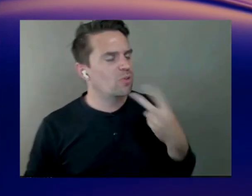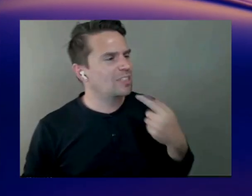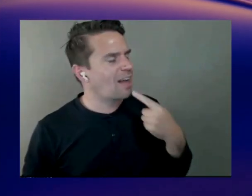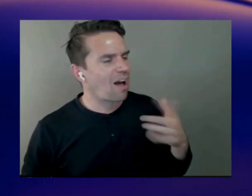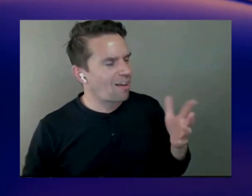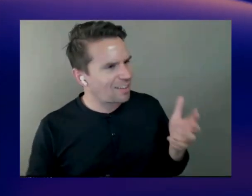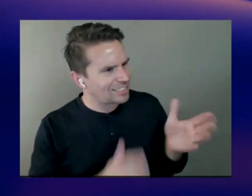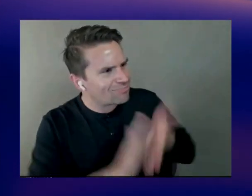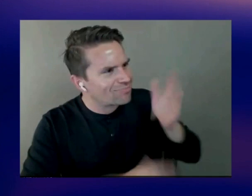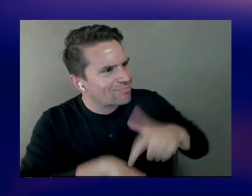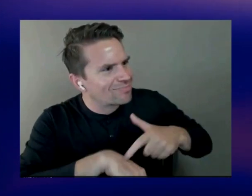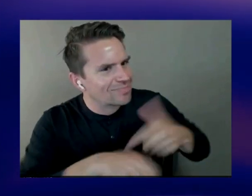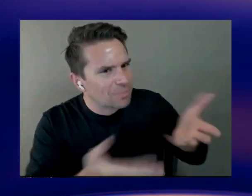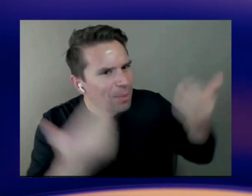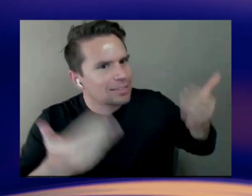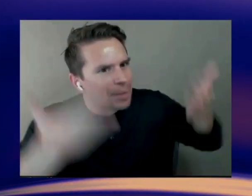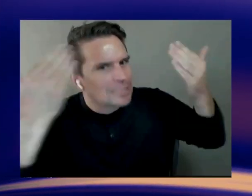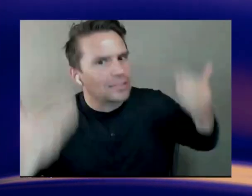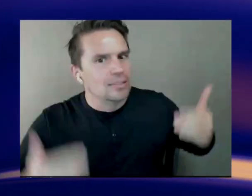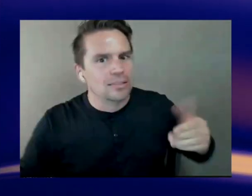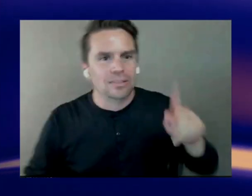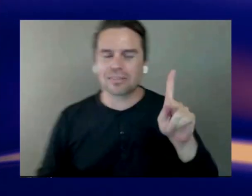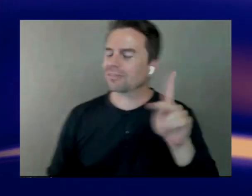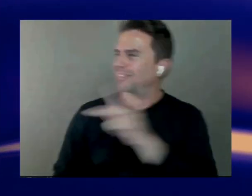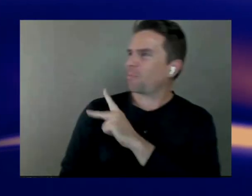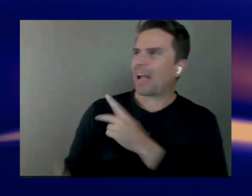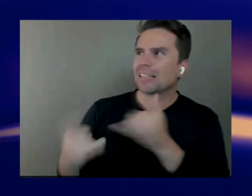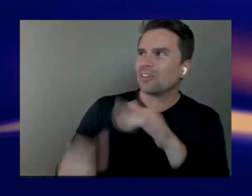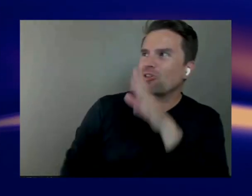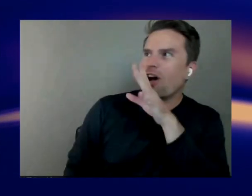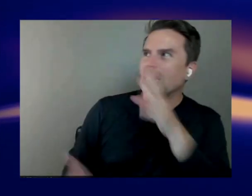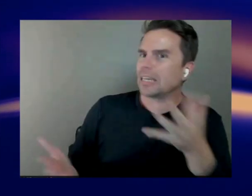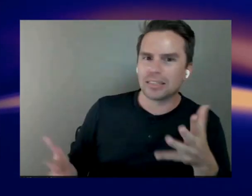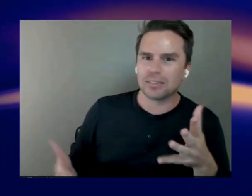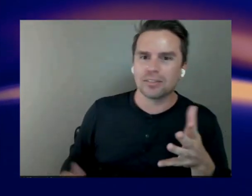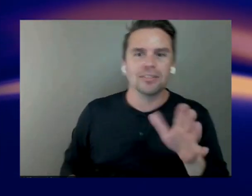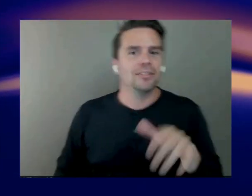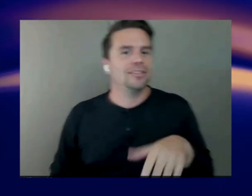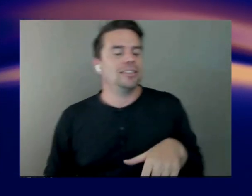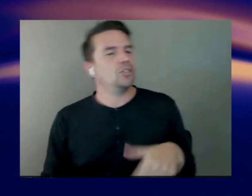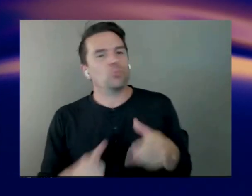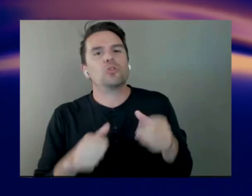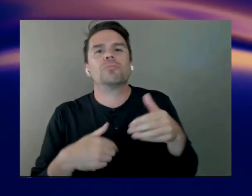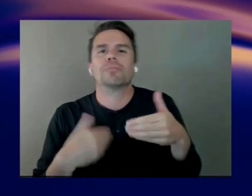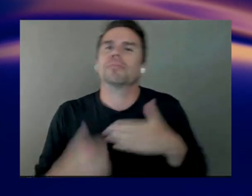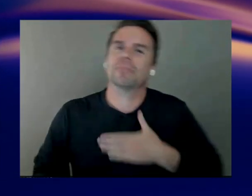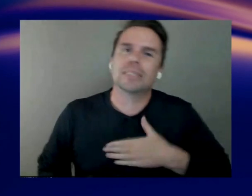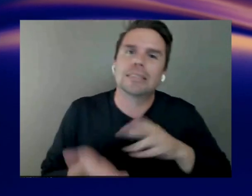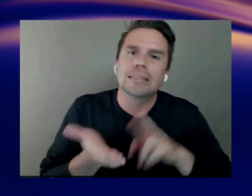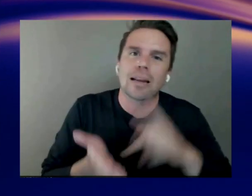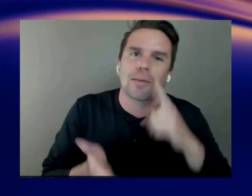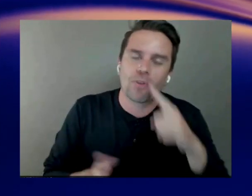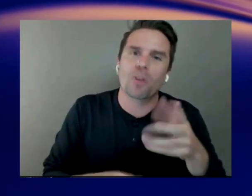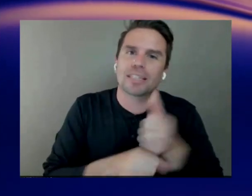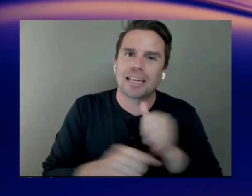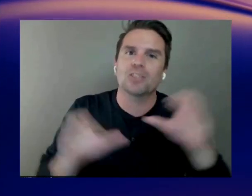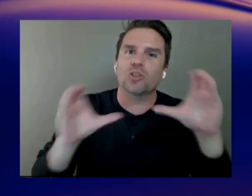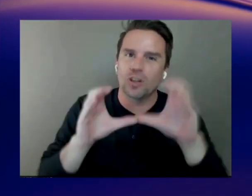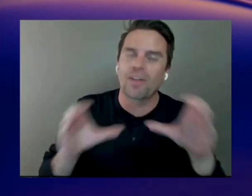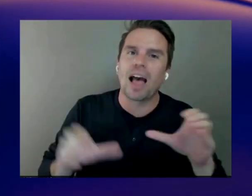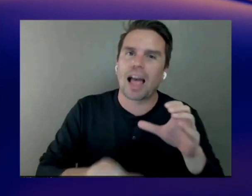our demos, we may not have those prices broken down, but it's also based on how much you leverage, how much you use. So you